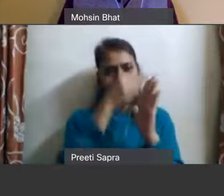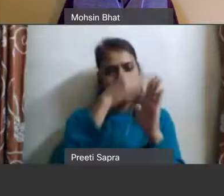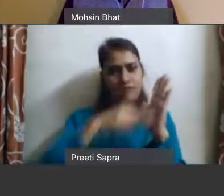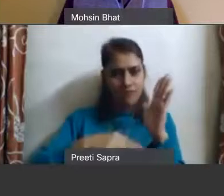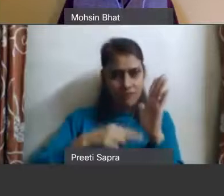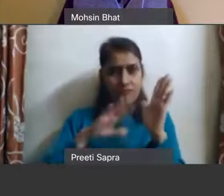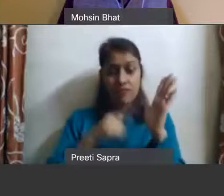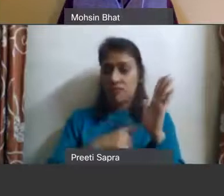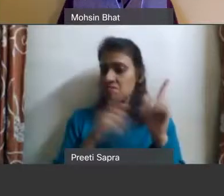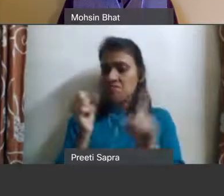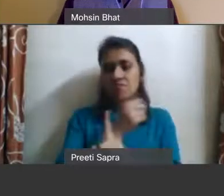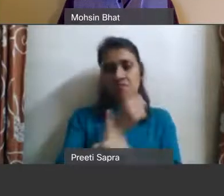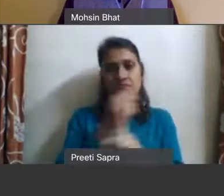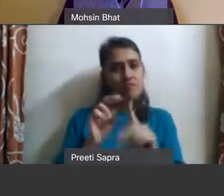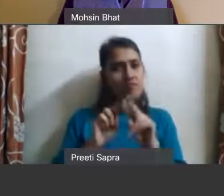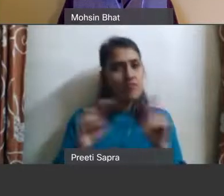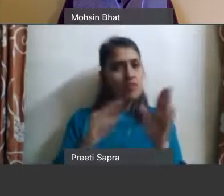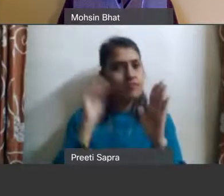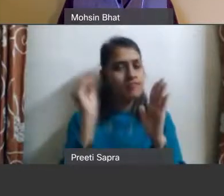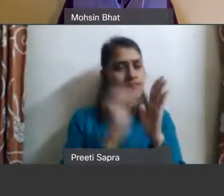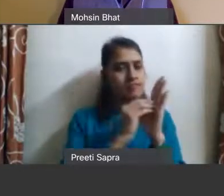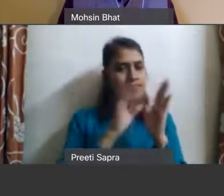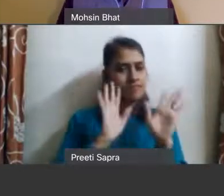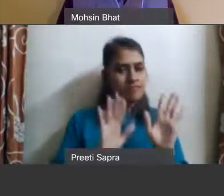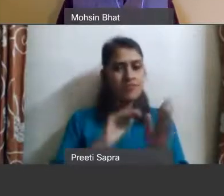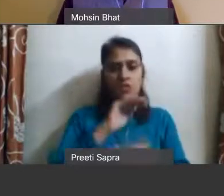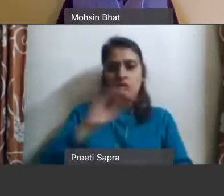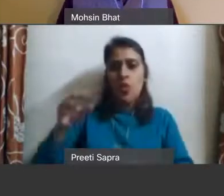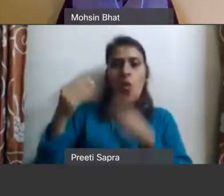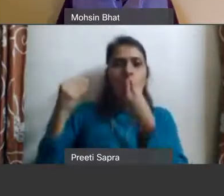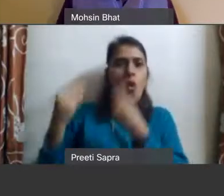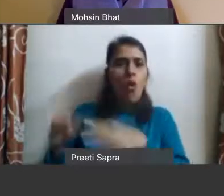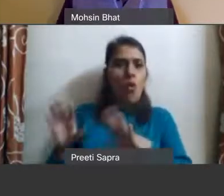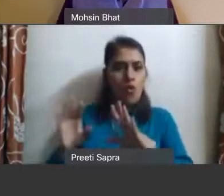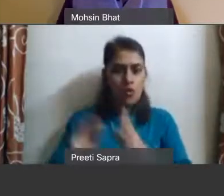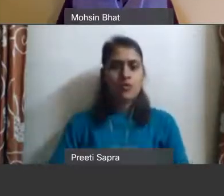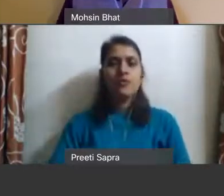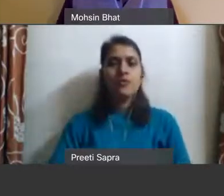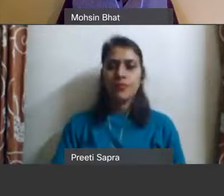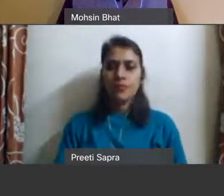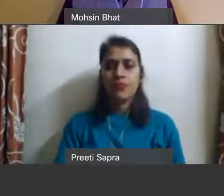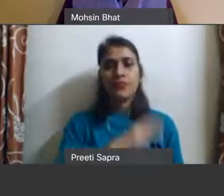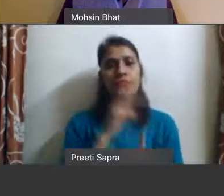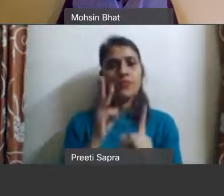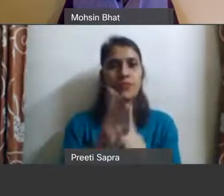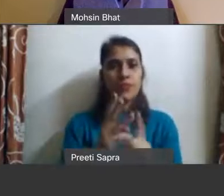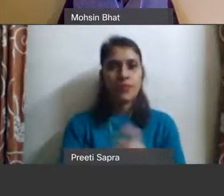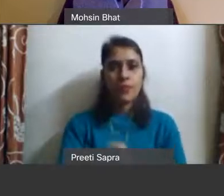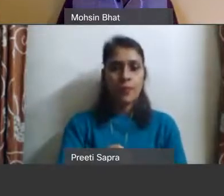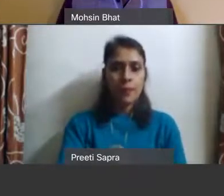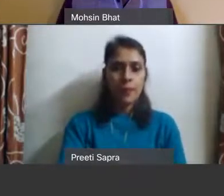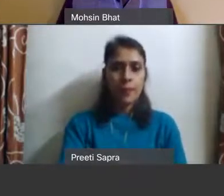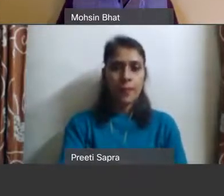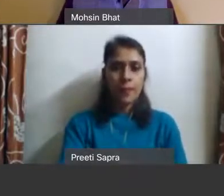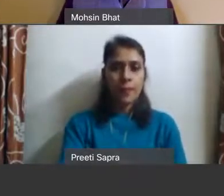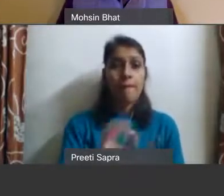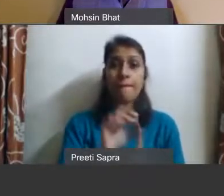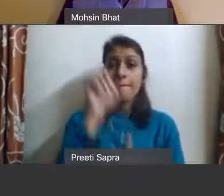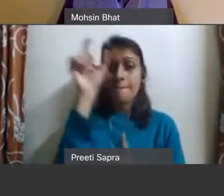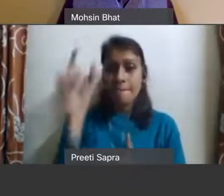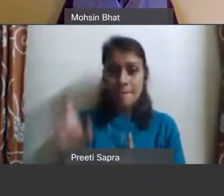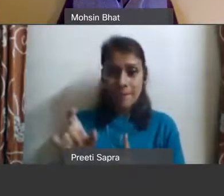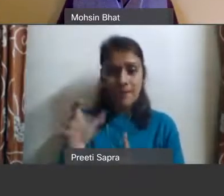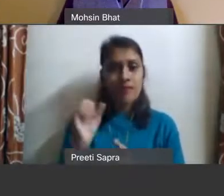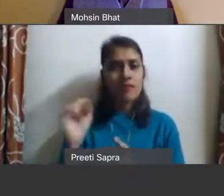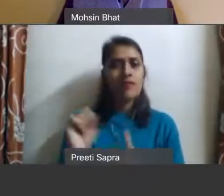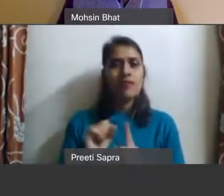would be violated because of this impact on children. The third implication is privacy and personal liberty issues that